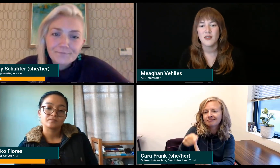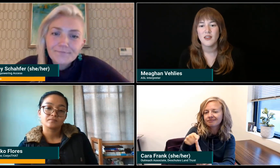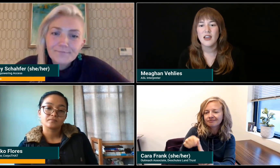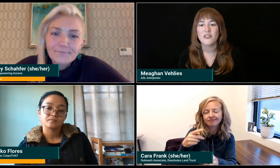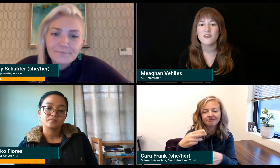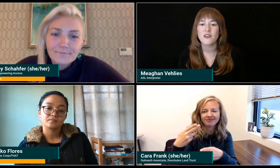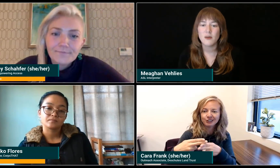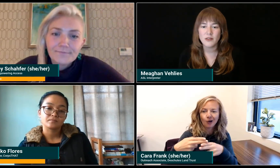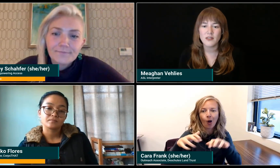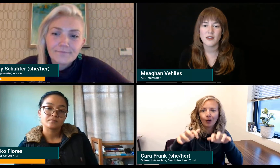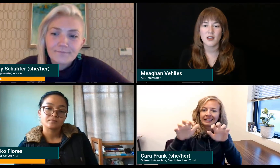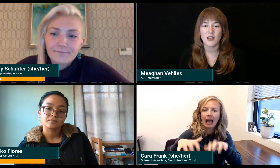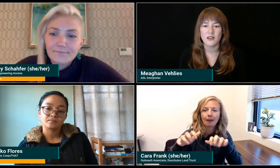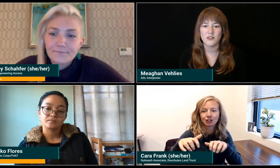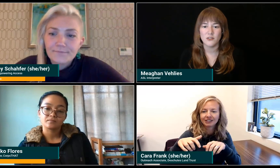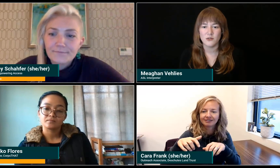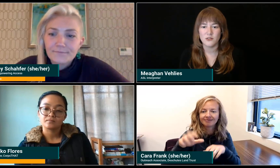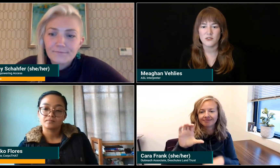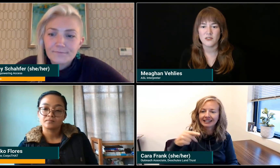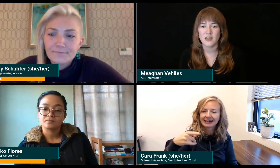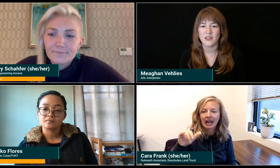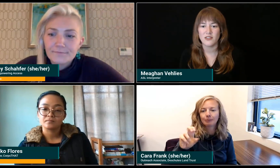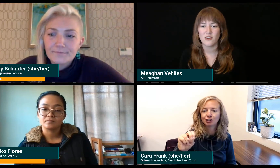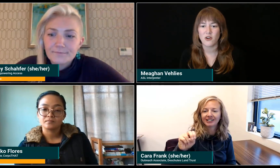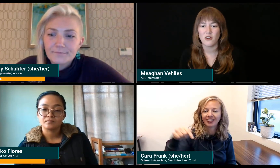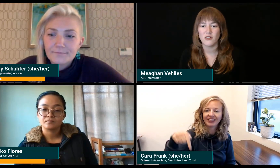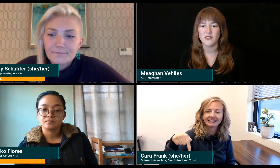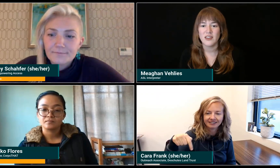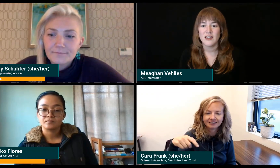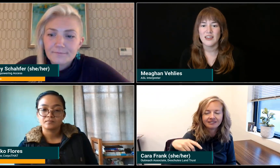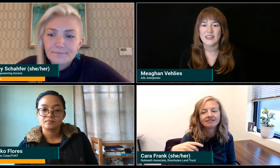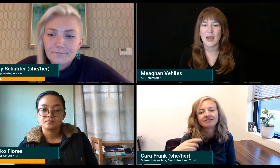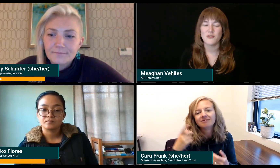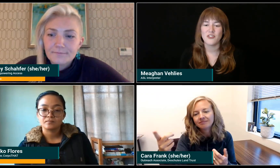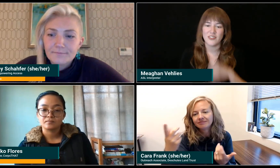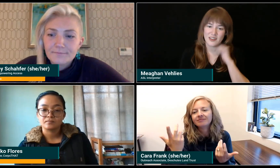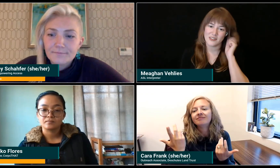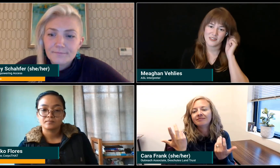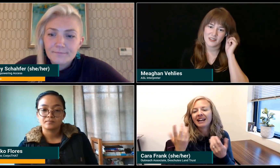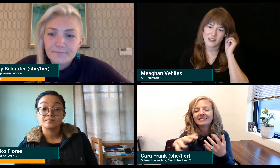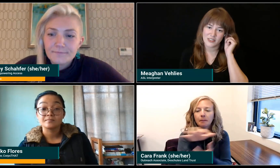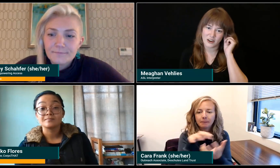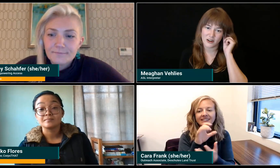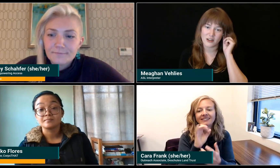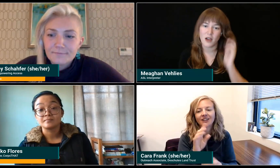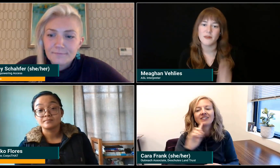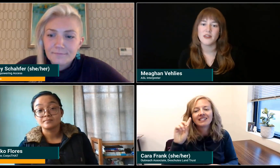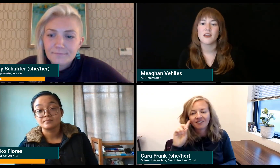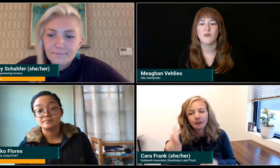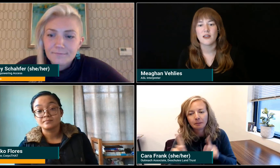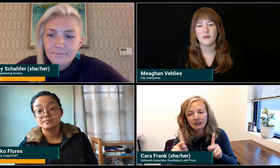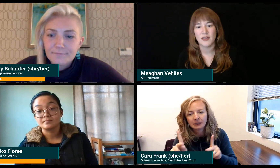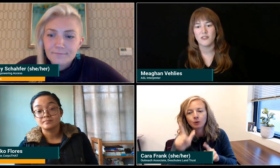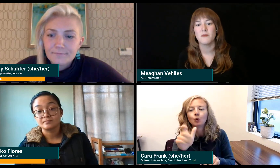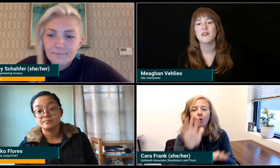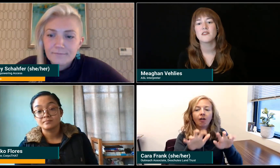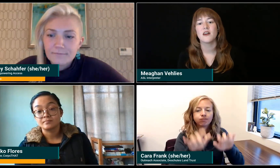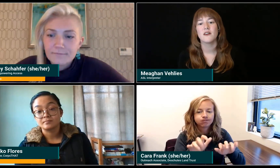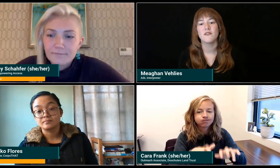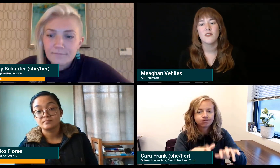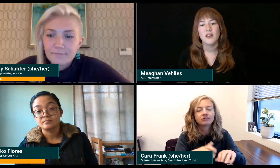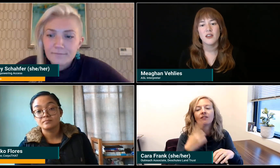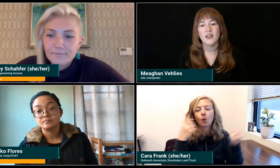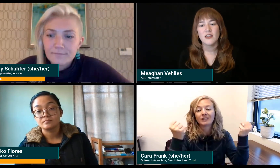consider. There's a company that I use, and they're called Caption This. They're a company I could recommend. They're a